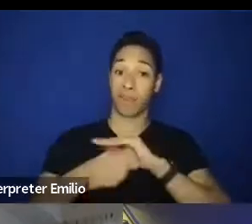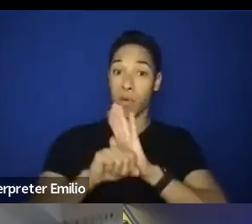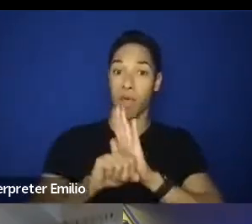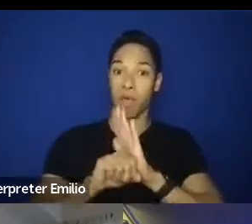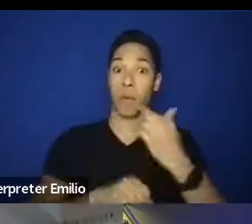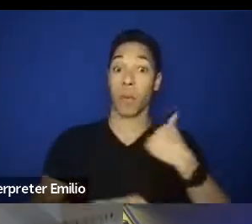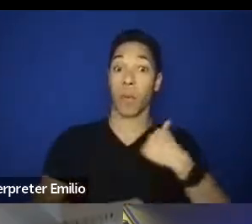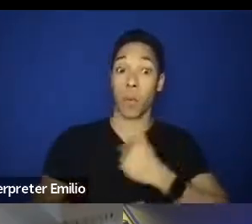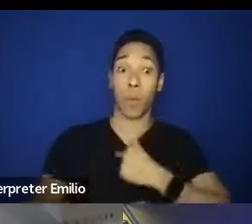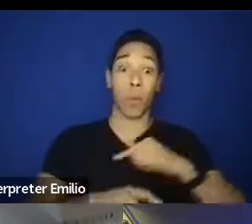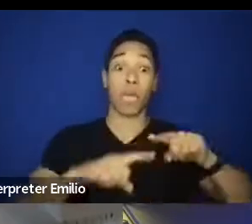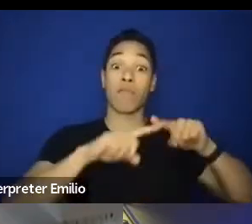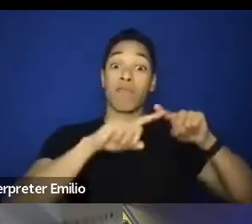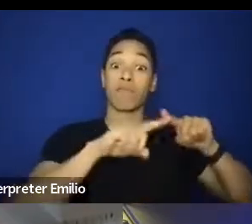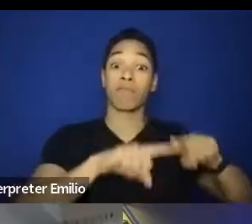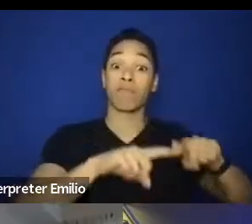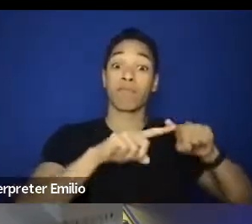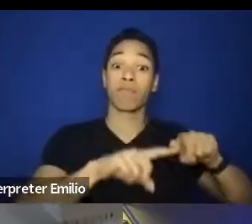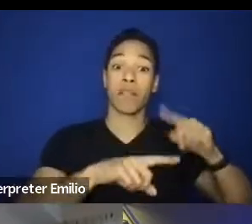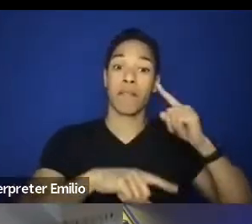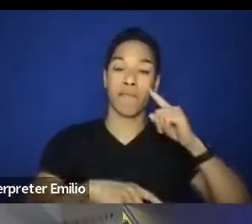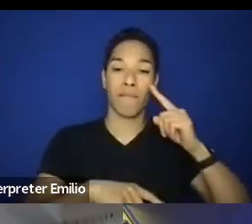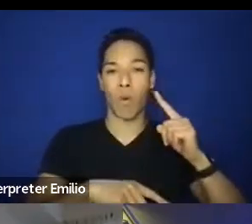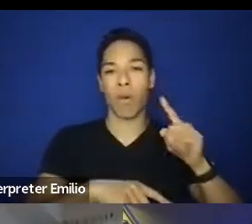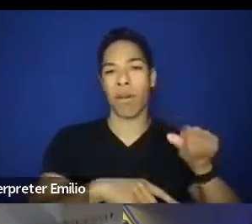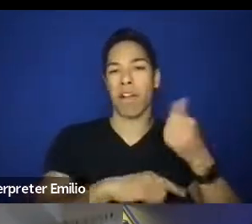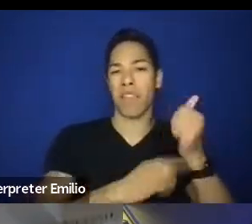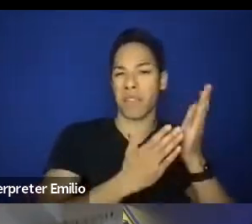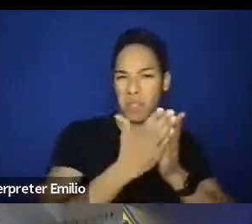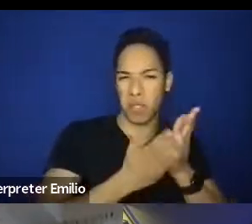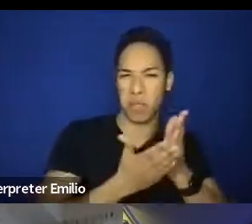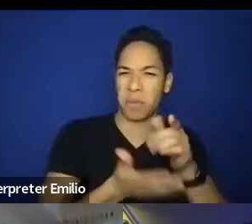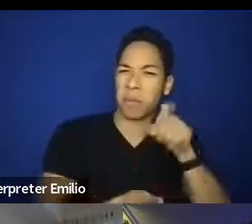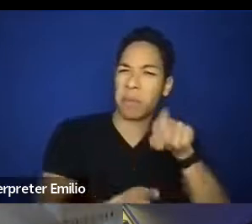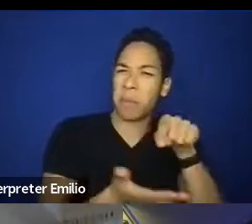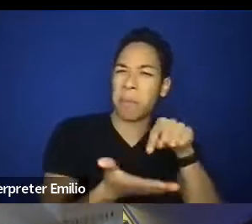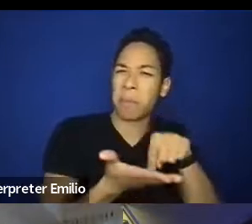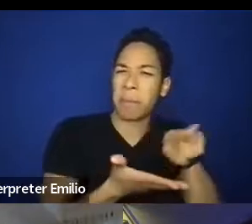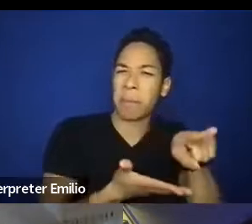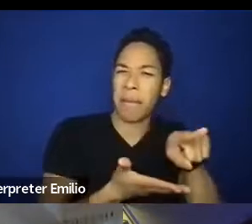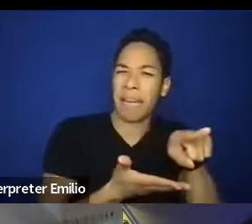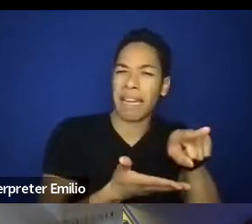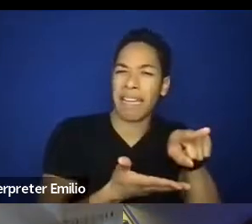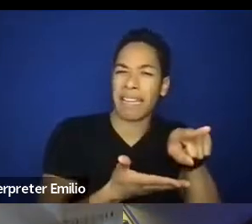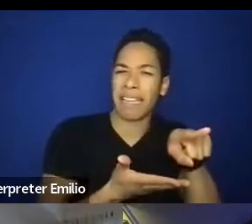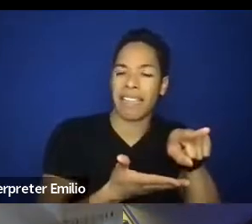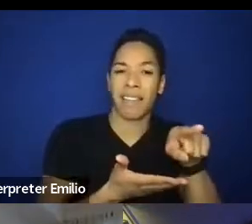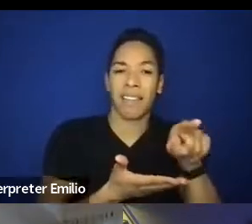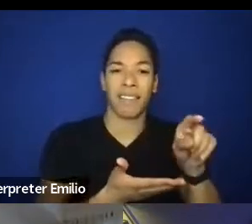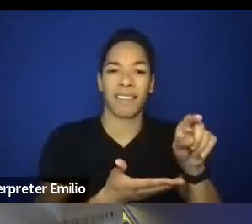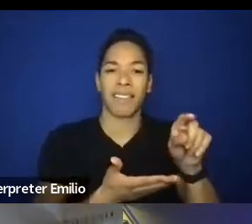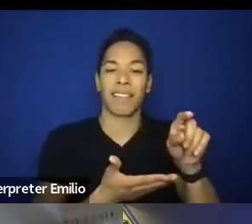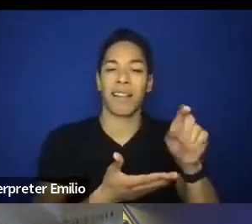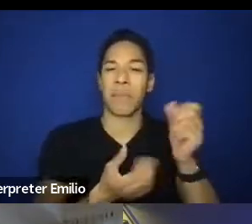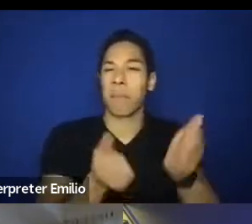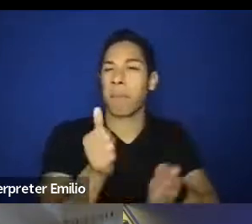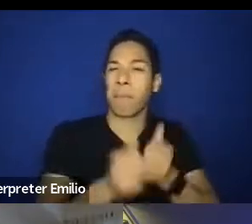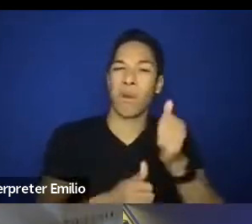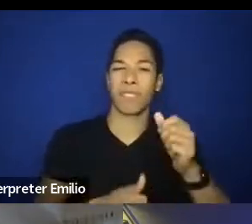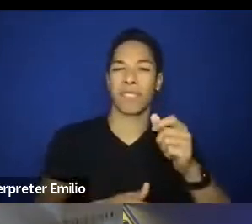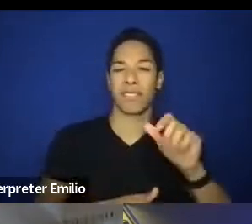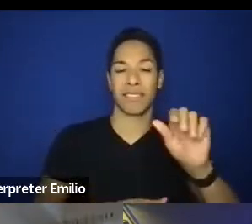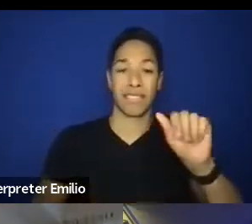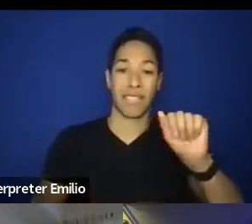on Sites Express, which is a service that you have to pay for, that most of the time only agents and managers